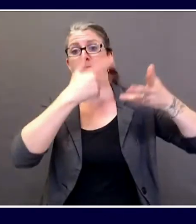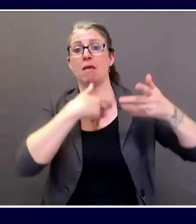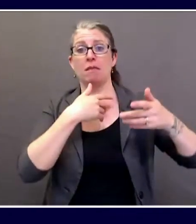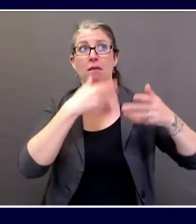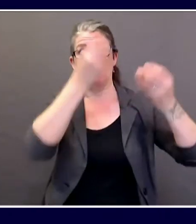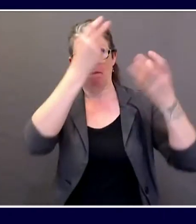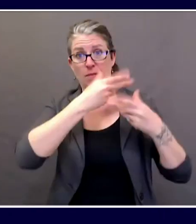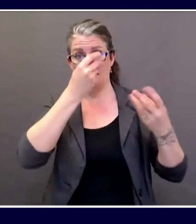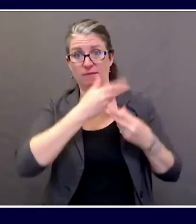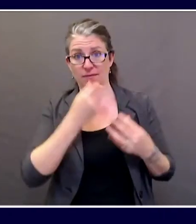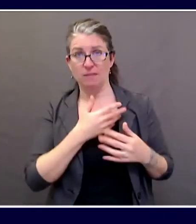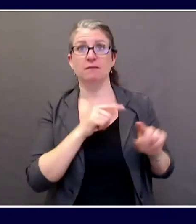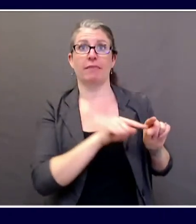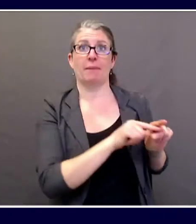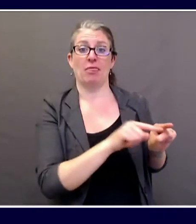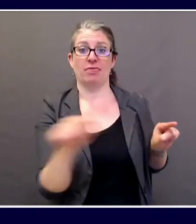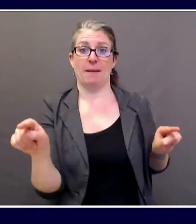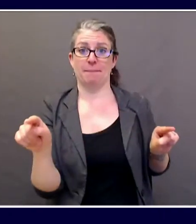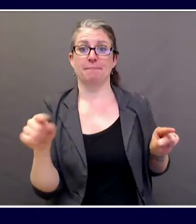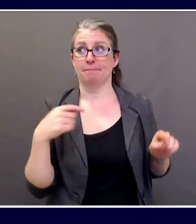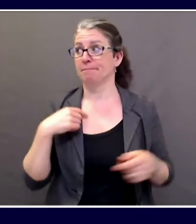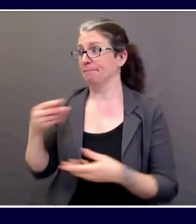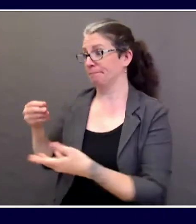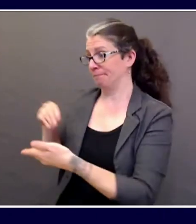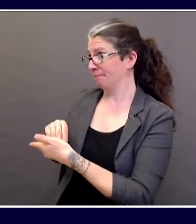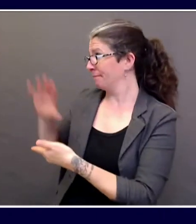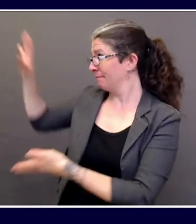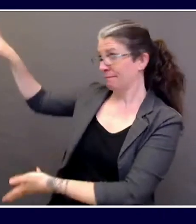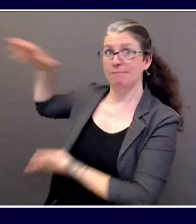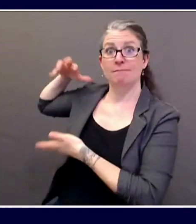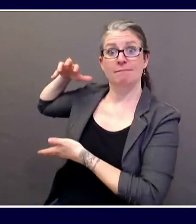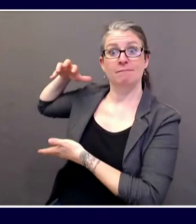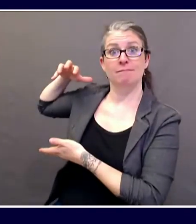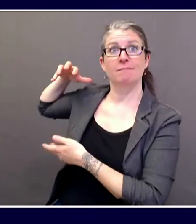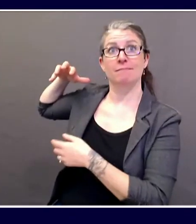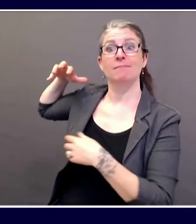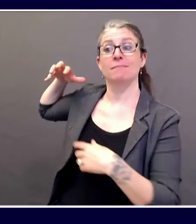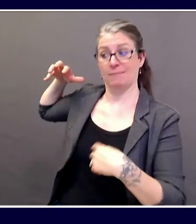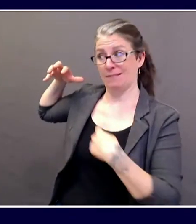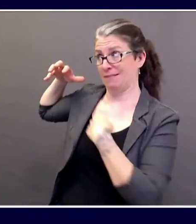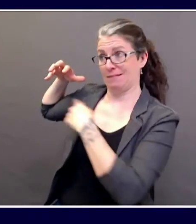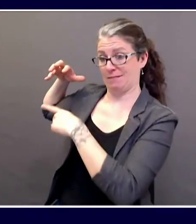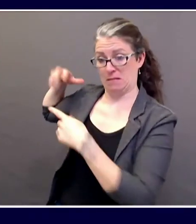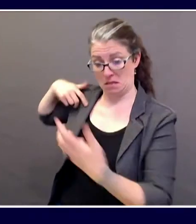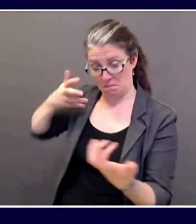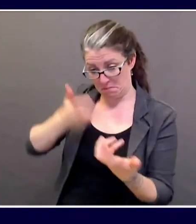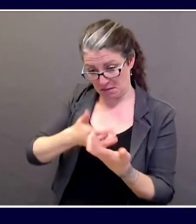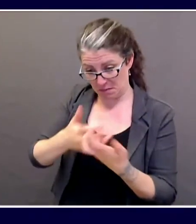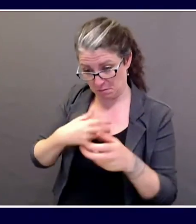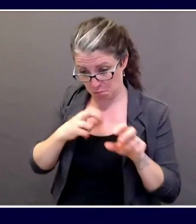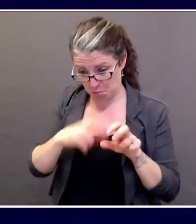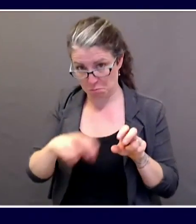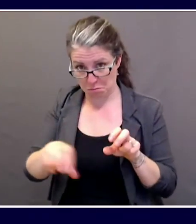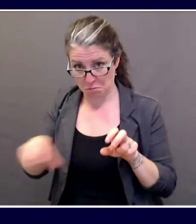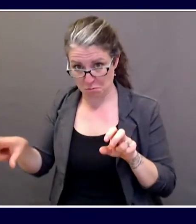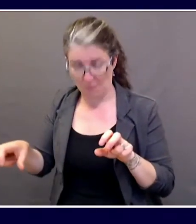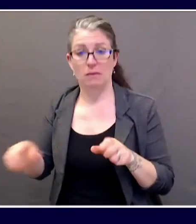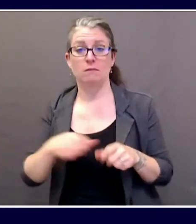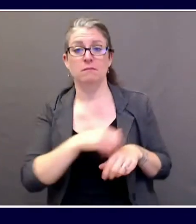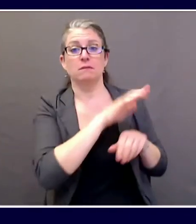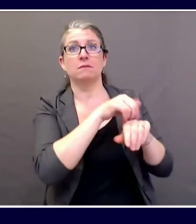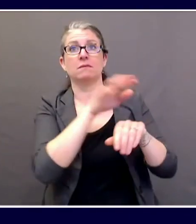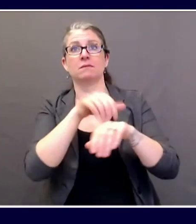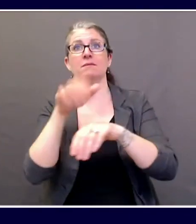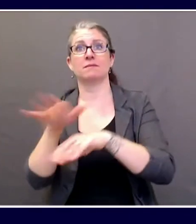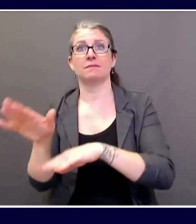is. And then we connect all of those dots, we put them into our ordering system, and then the vaccine gets shipped directly to them by one of the